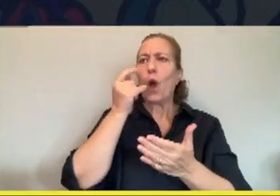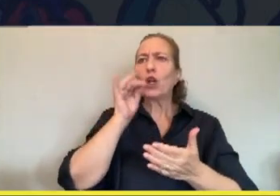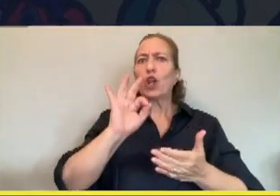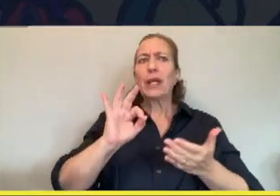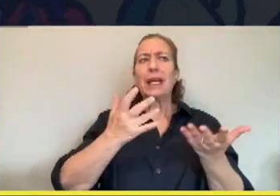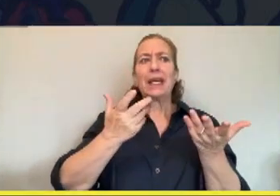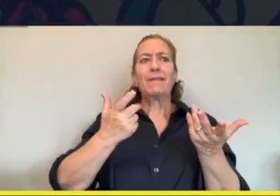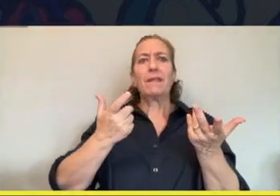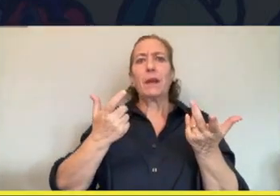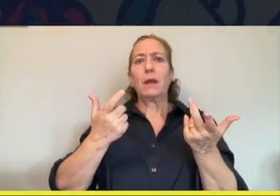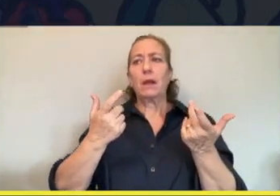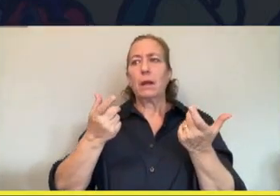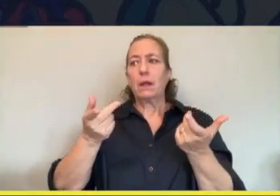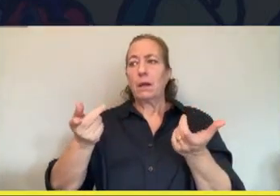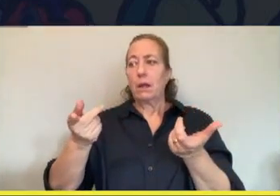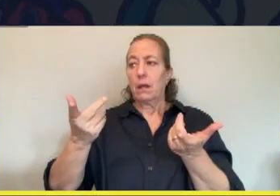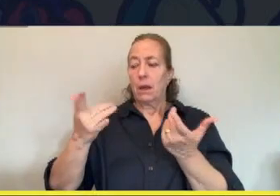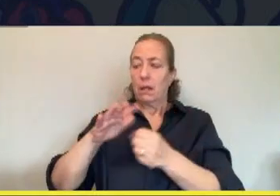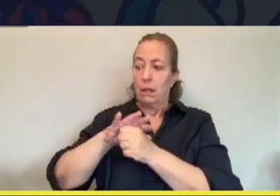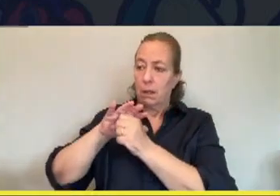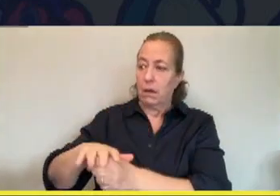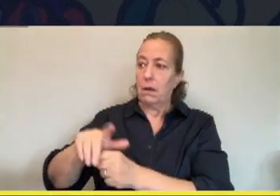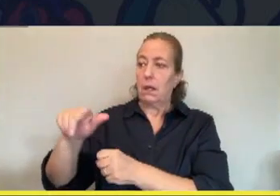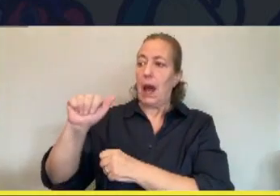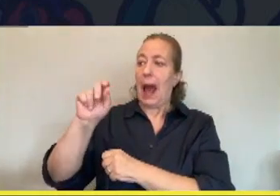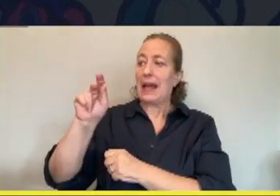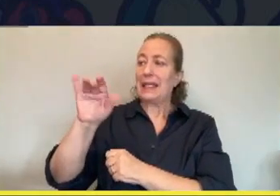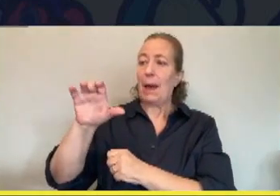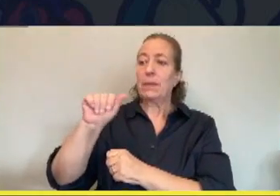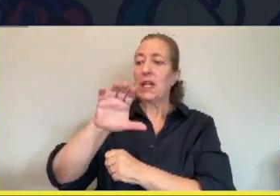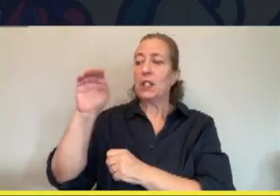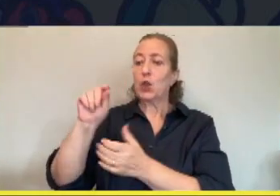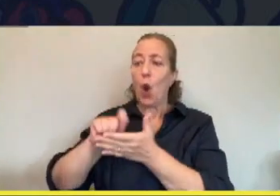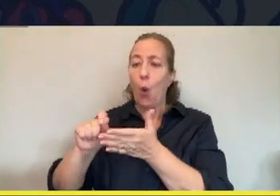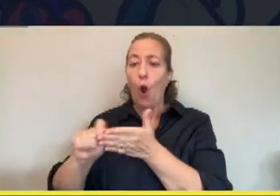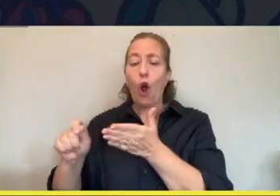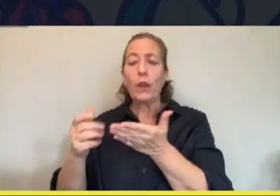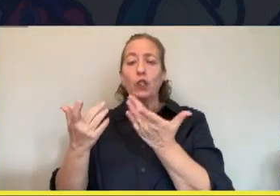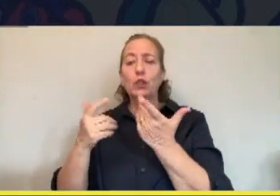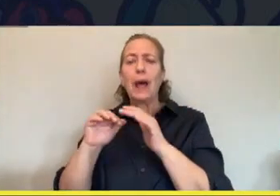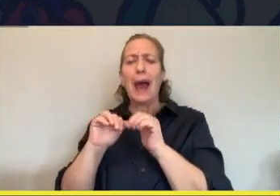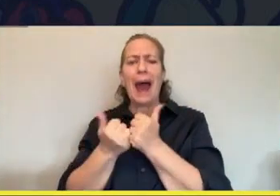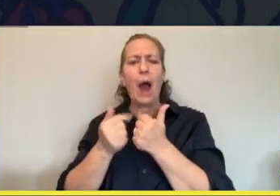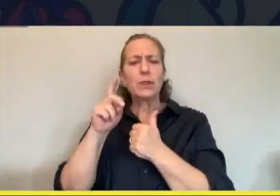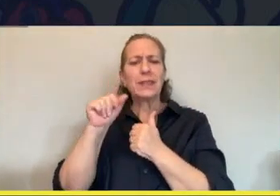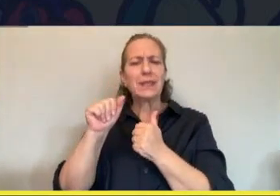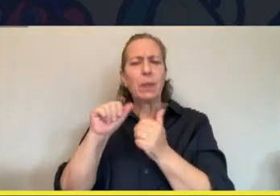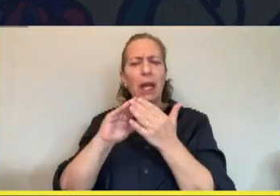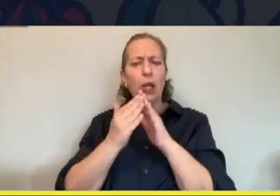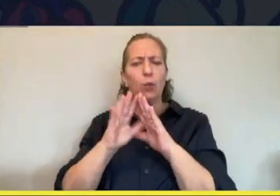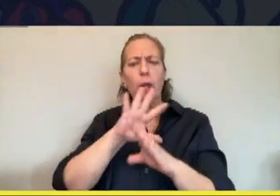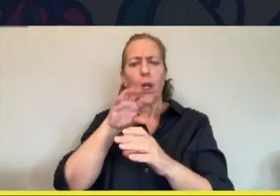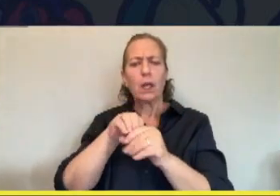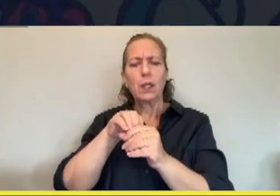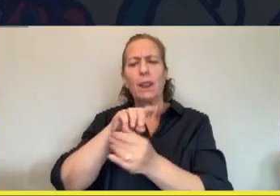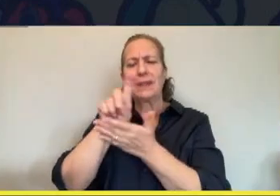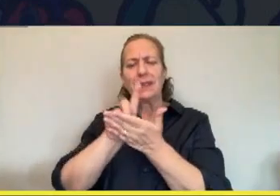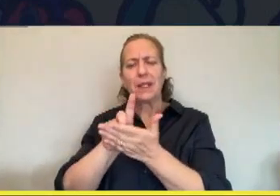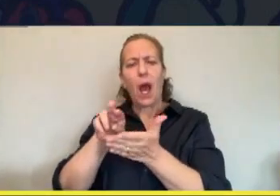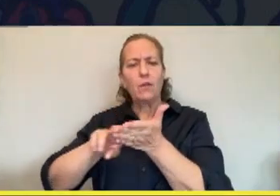as co-authors, and if not, how the disability community was included in design of the research in this